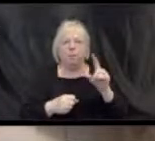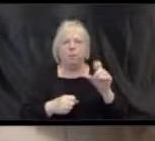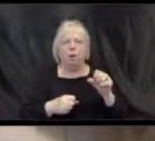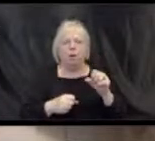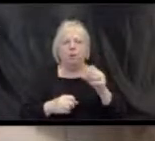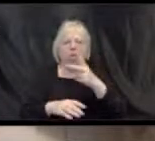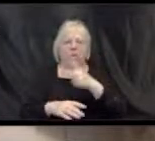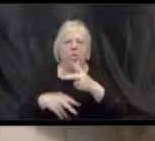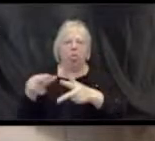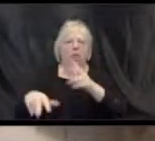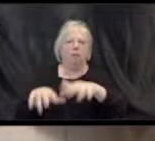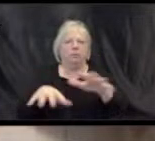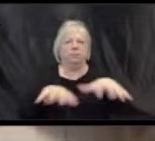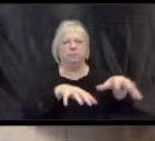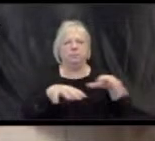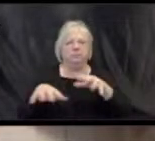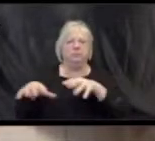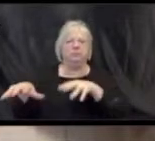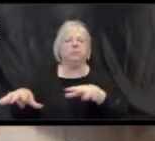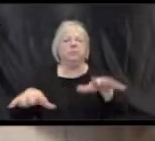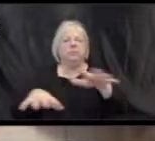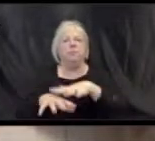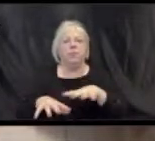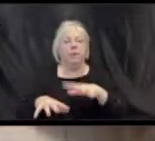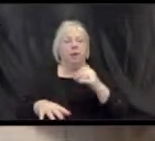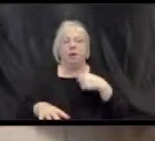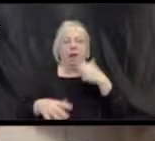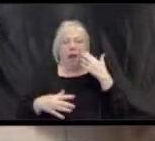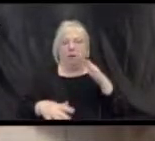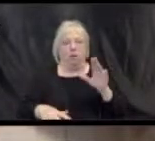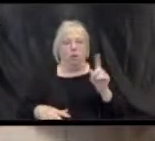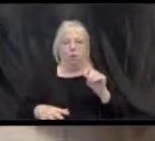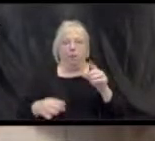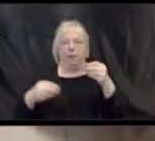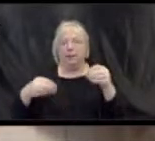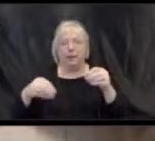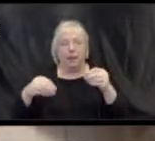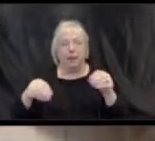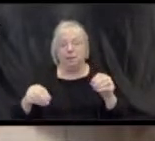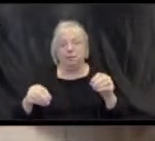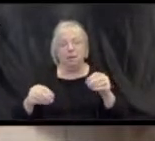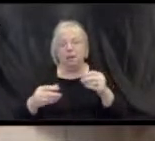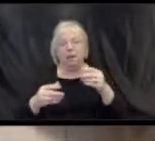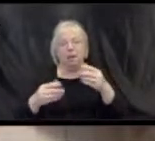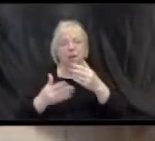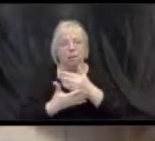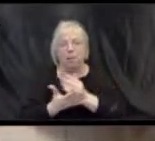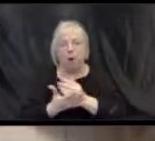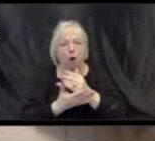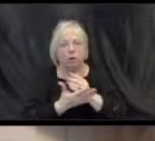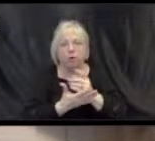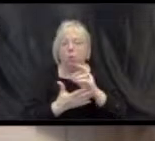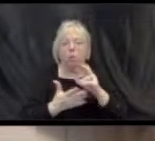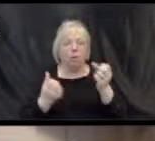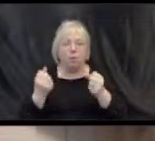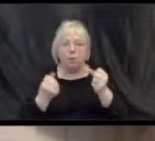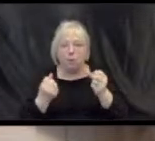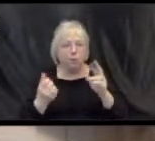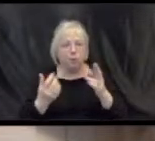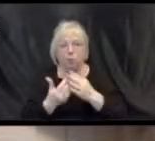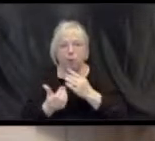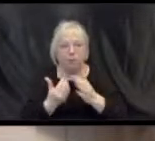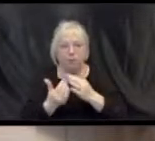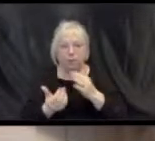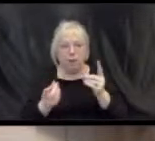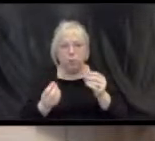across the place. And I don't know where they sell the parts or the cars or whatever it is that they